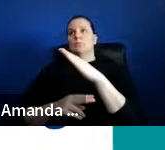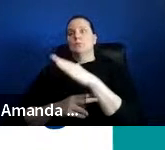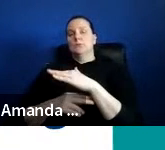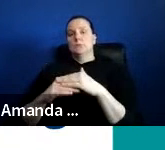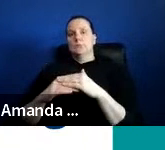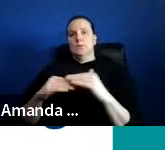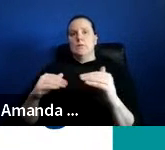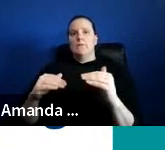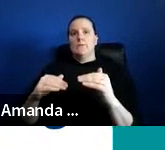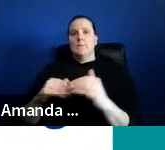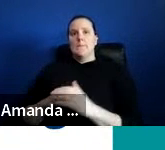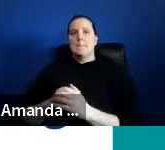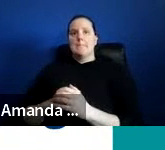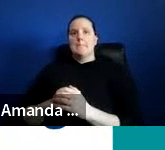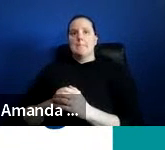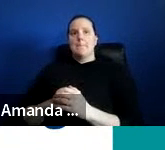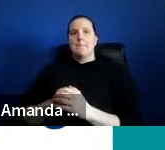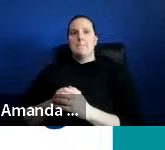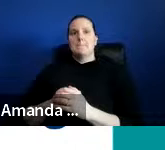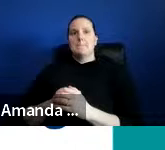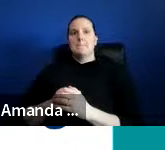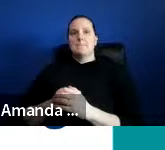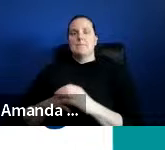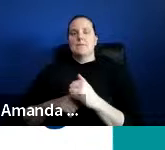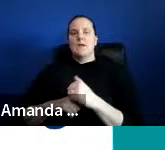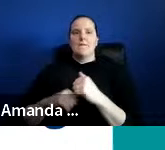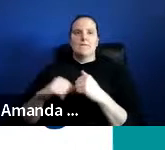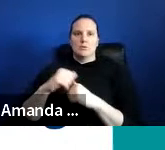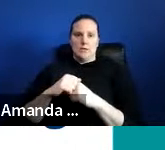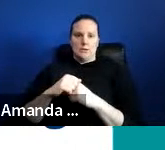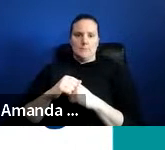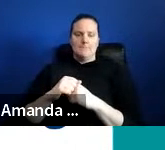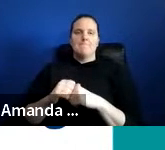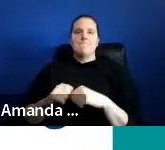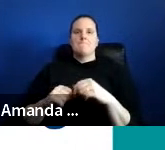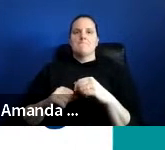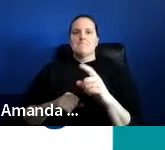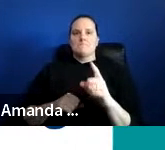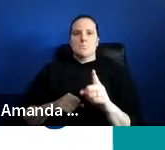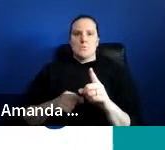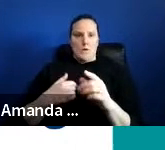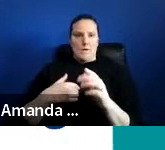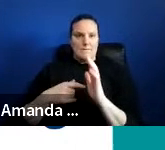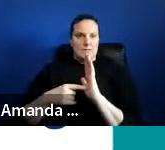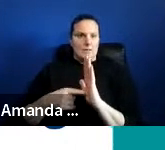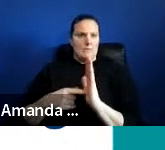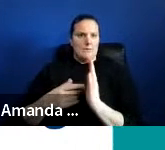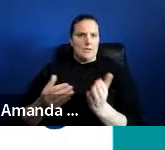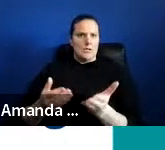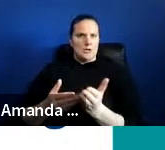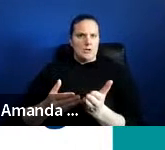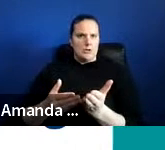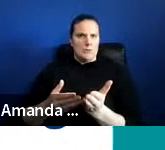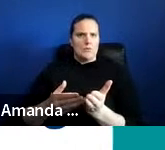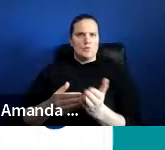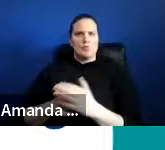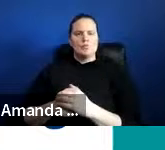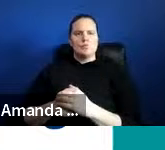bridge configuration, not single bridge. We have an example here of an extra dose